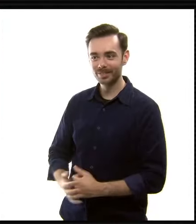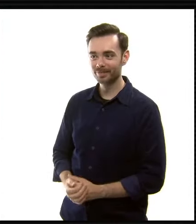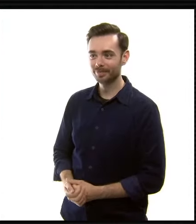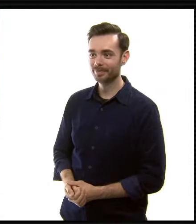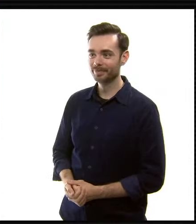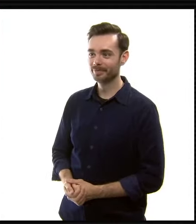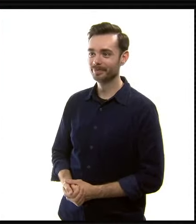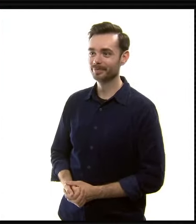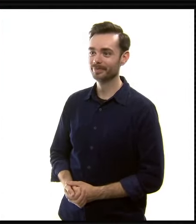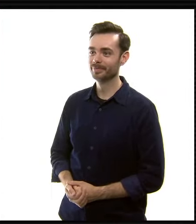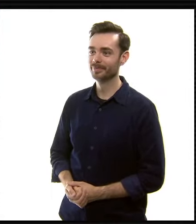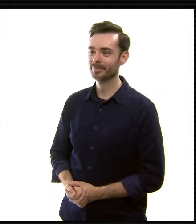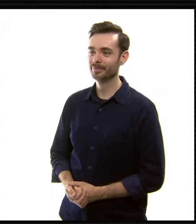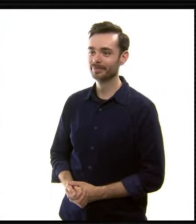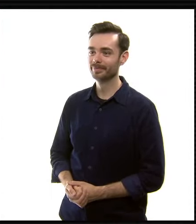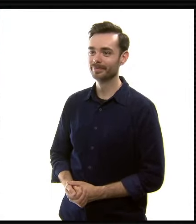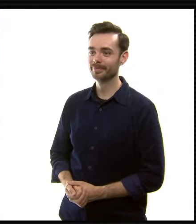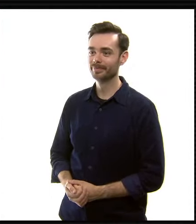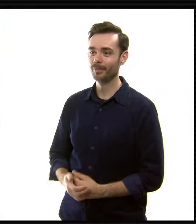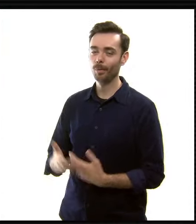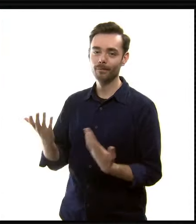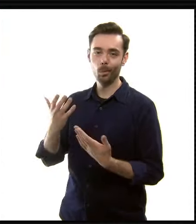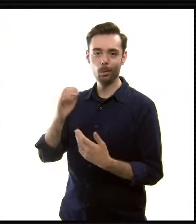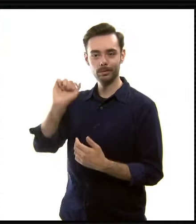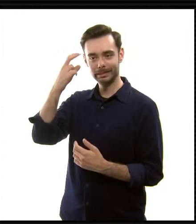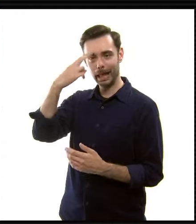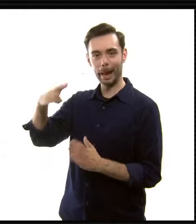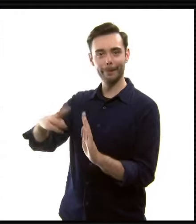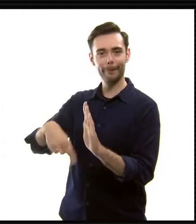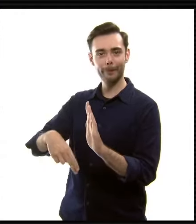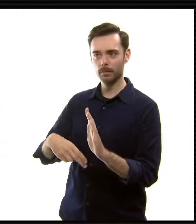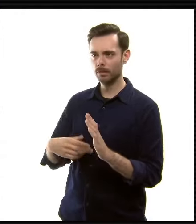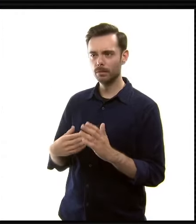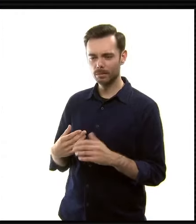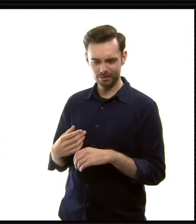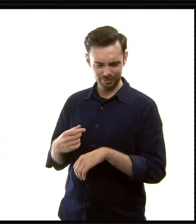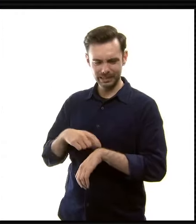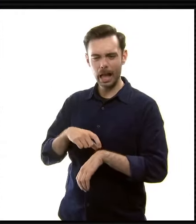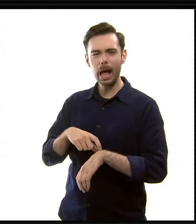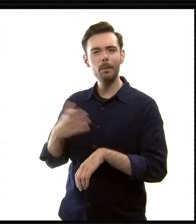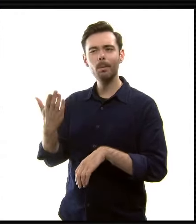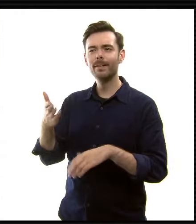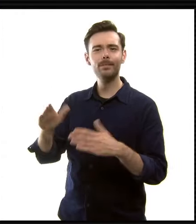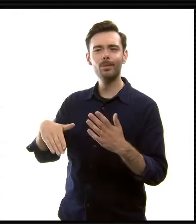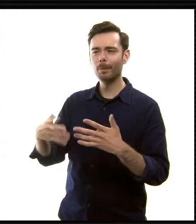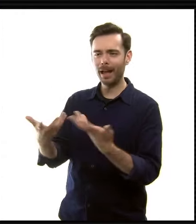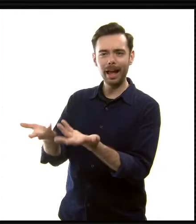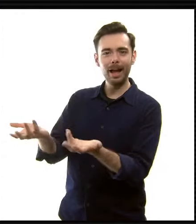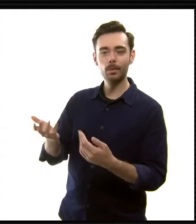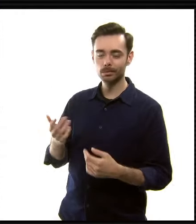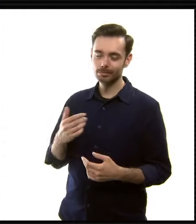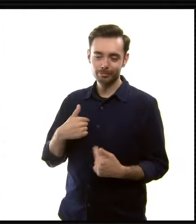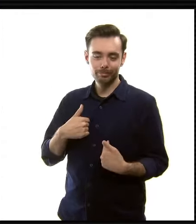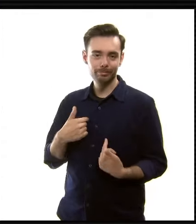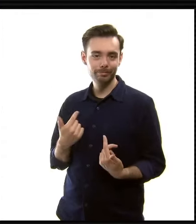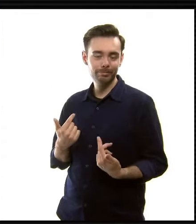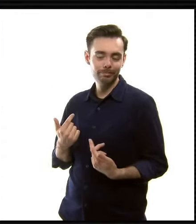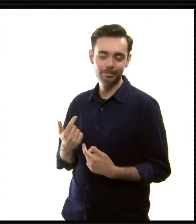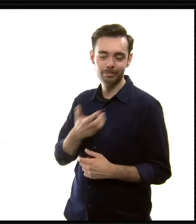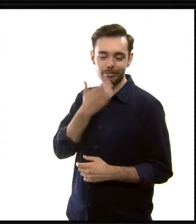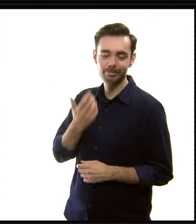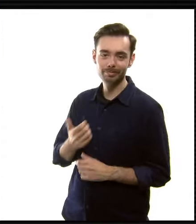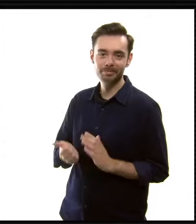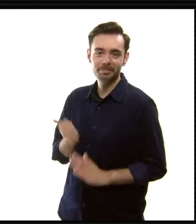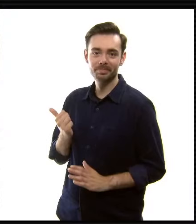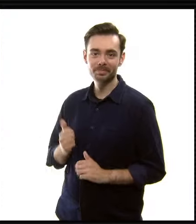see that? It's got your name on it. It's amazing. When did you have the time to do that? Well, you know, I just make time. If you love LEGO, that's what you do. Melvin, that's so cute. Thank you so That is